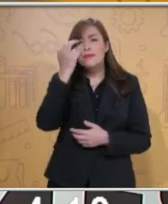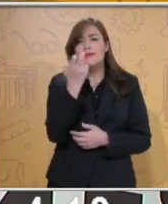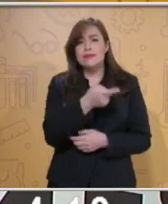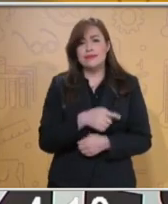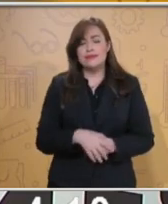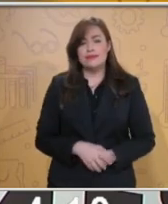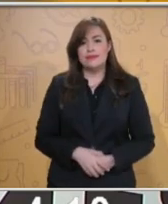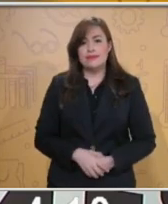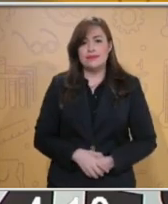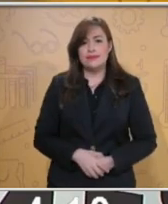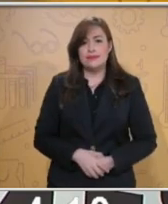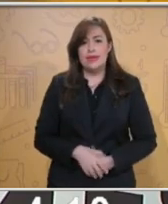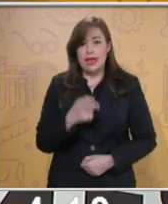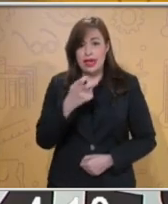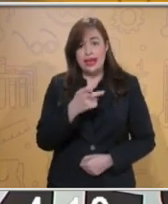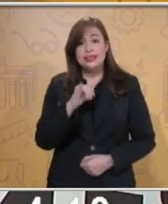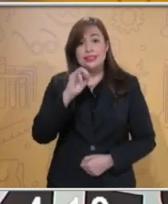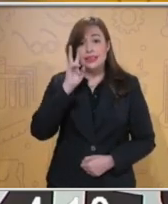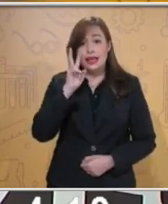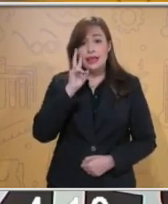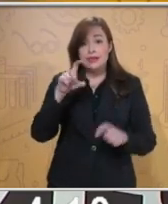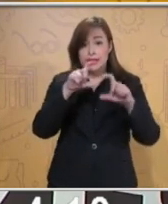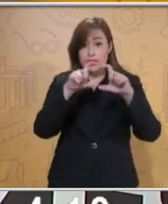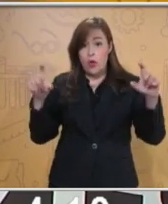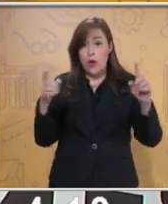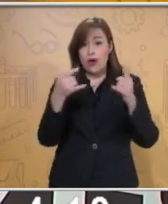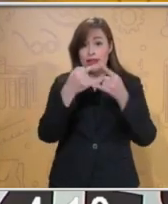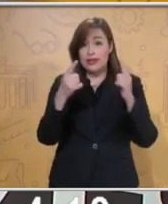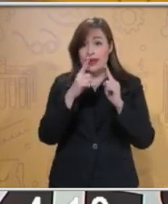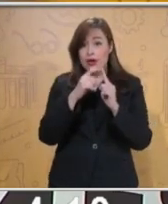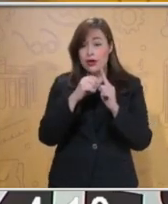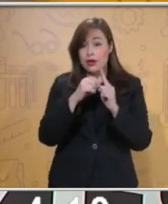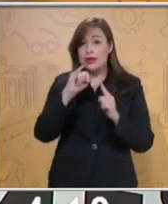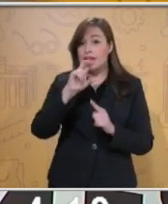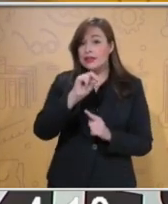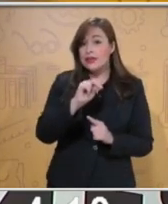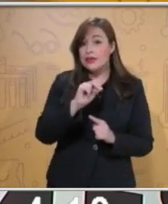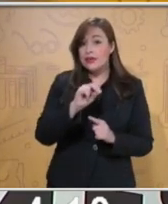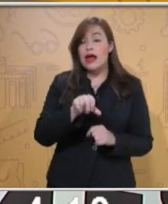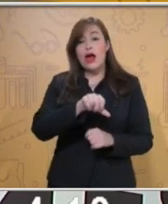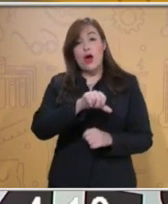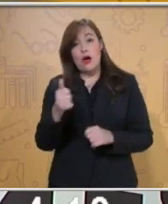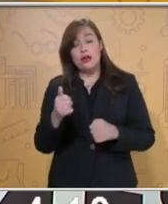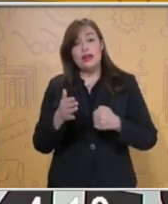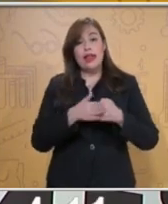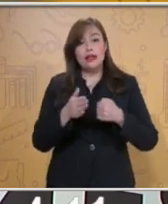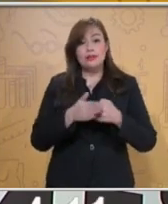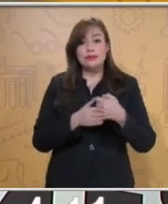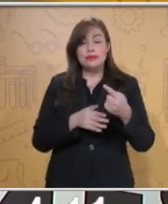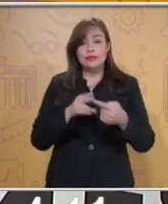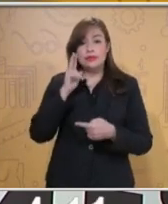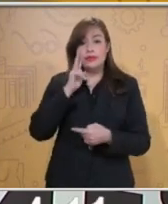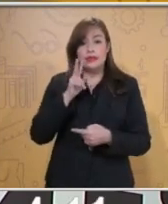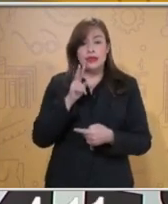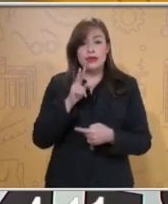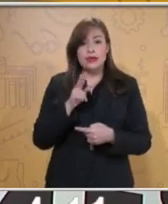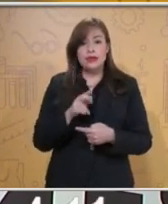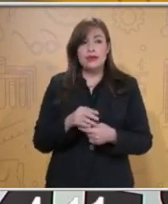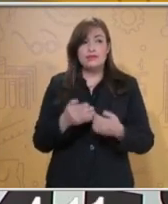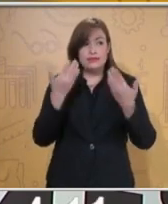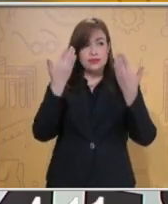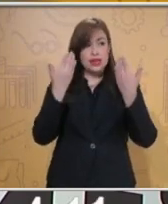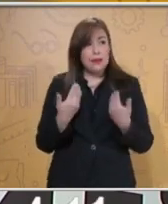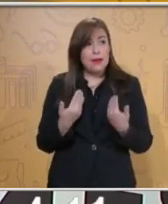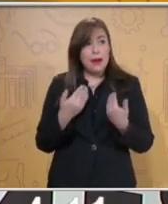belong to a comic strip or a classic tale? Then in the next one, we have Snow White, and we have said